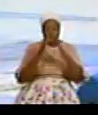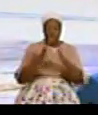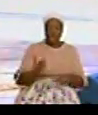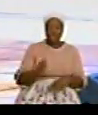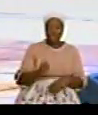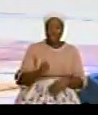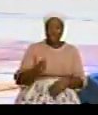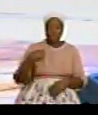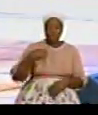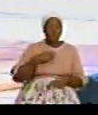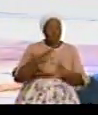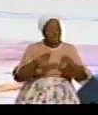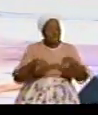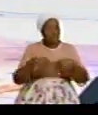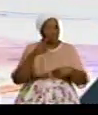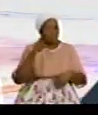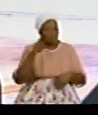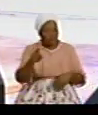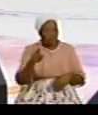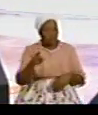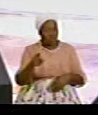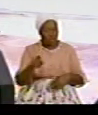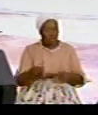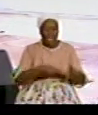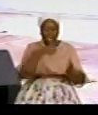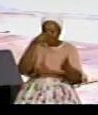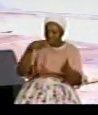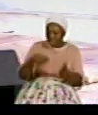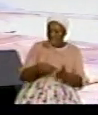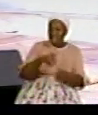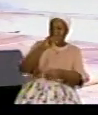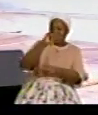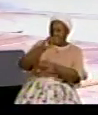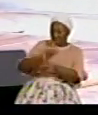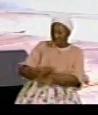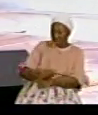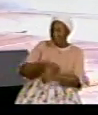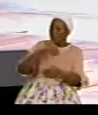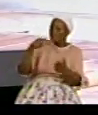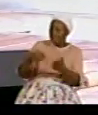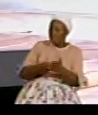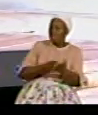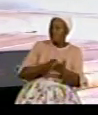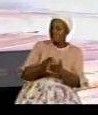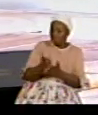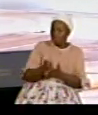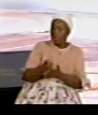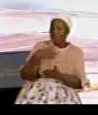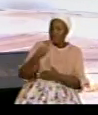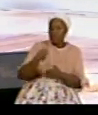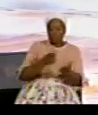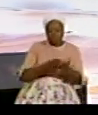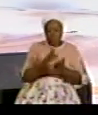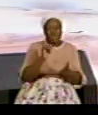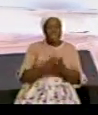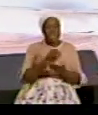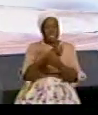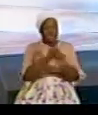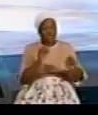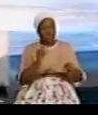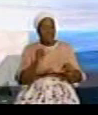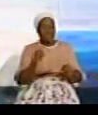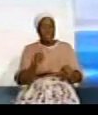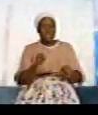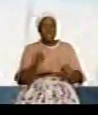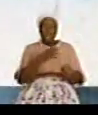we gave you this tradition, this truth, the truth that says their